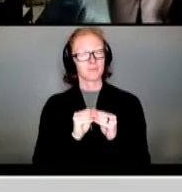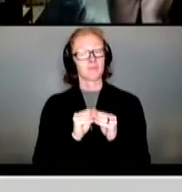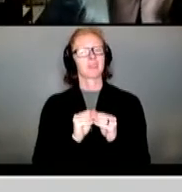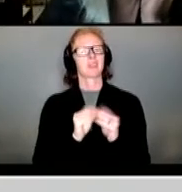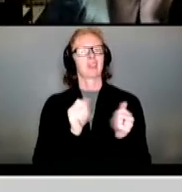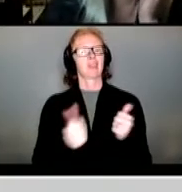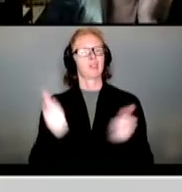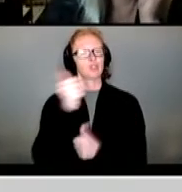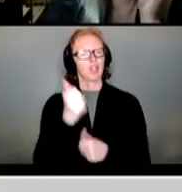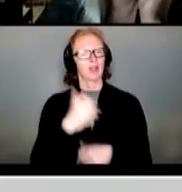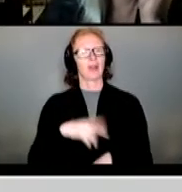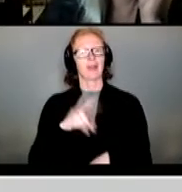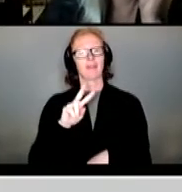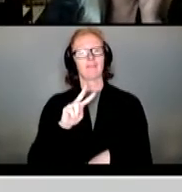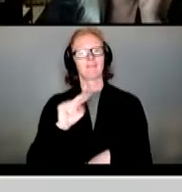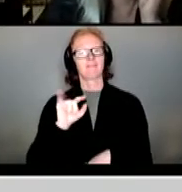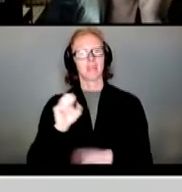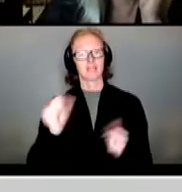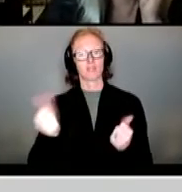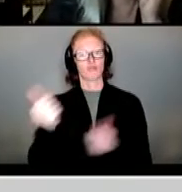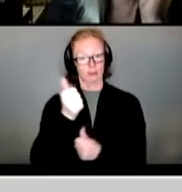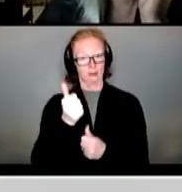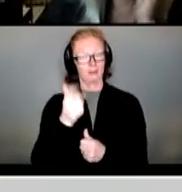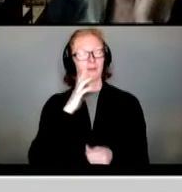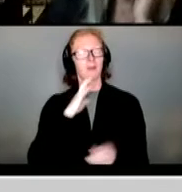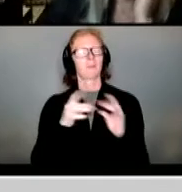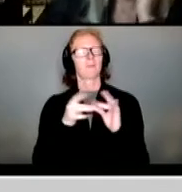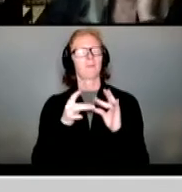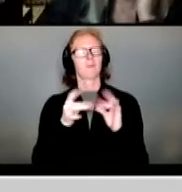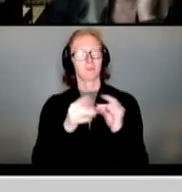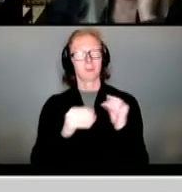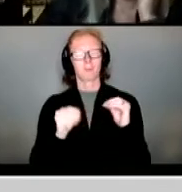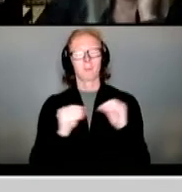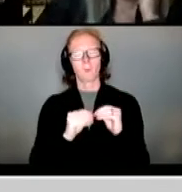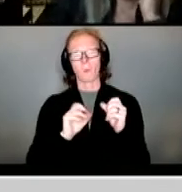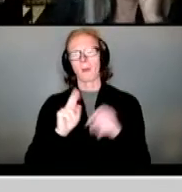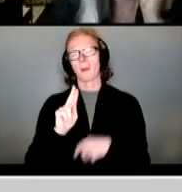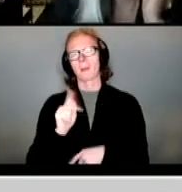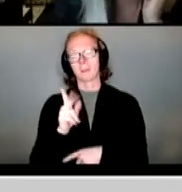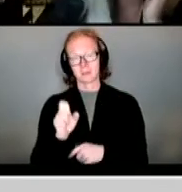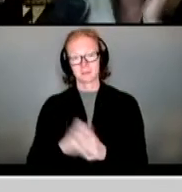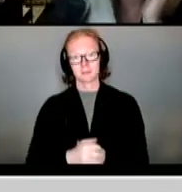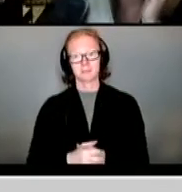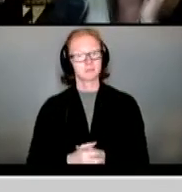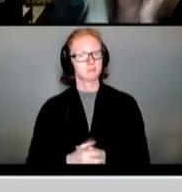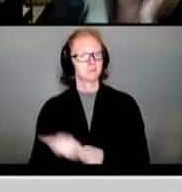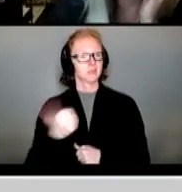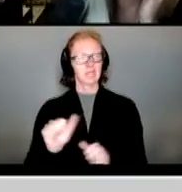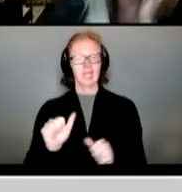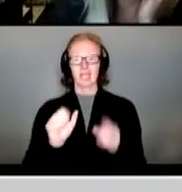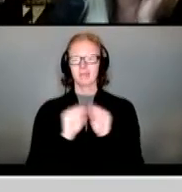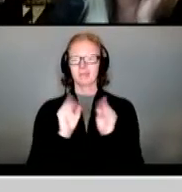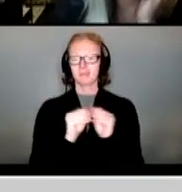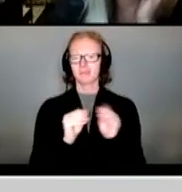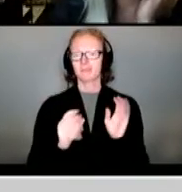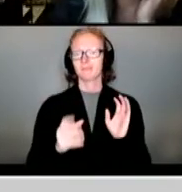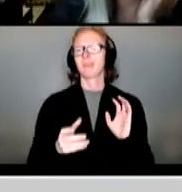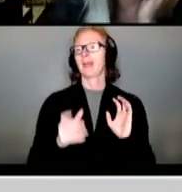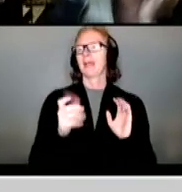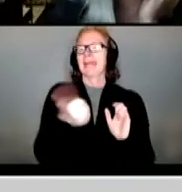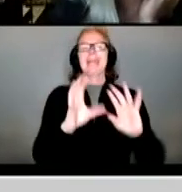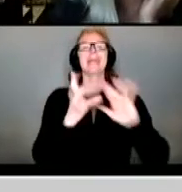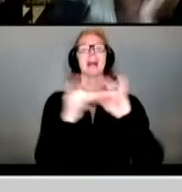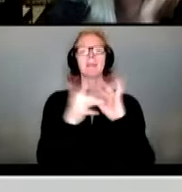on their efforts. And then he asked for a response. So if community members have anything to say or PCCEP members have anything to say, I